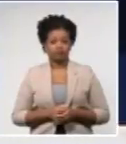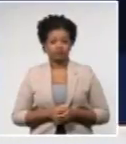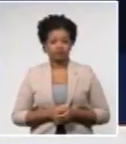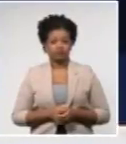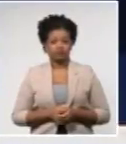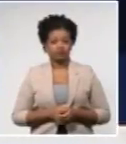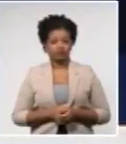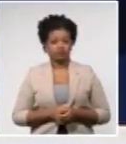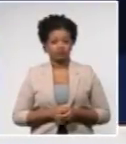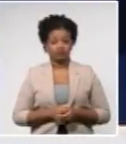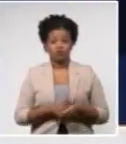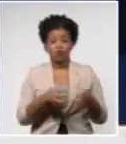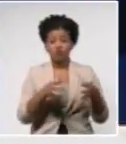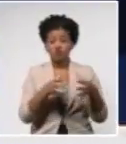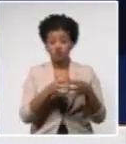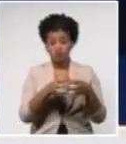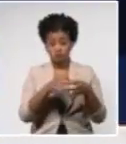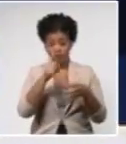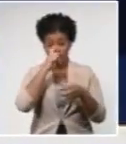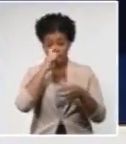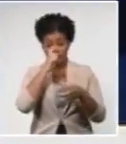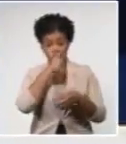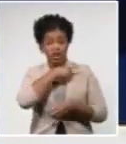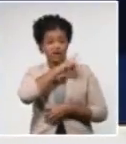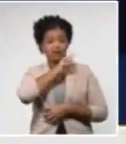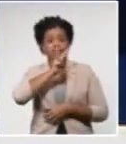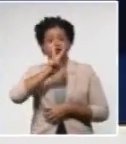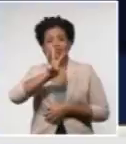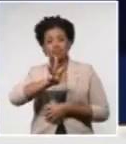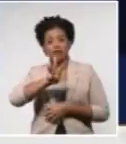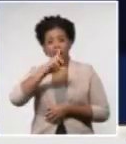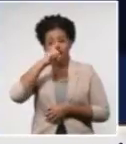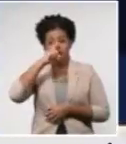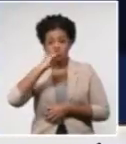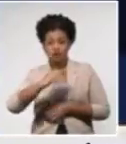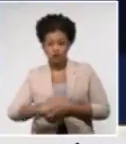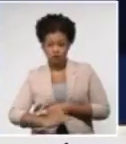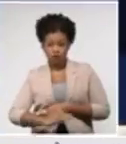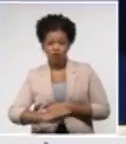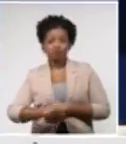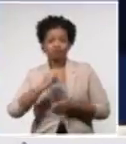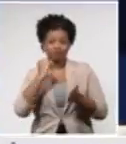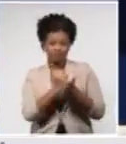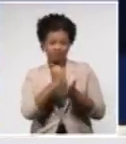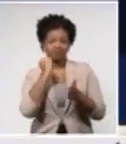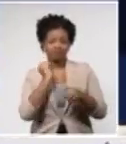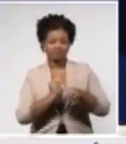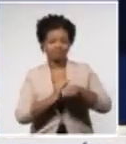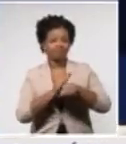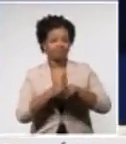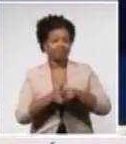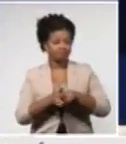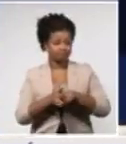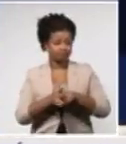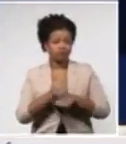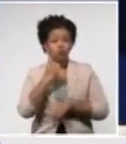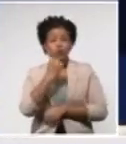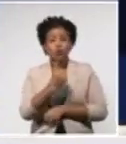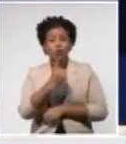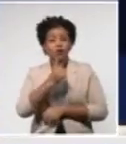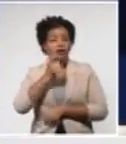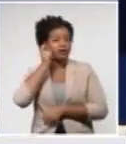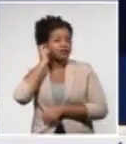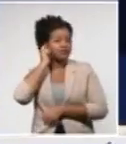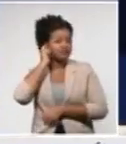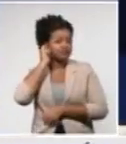3 children were diagnosed with COVID-19 yesterday. 1 9-year-old girl